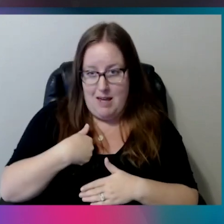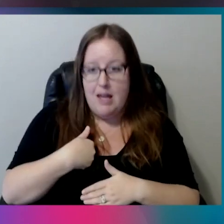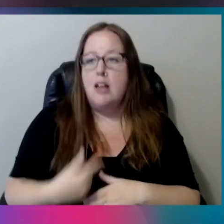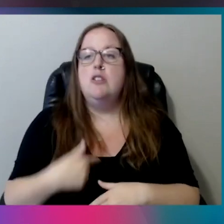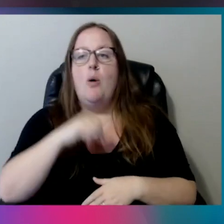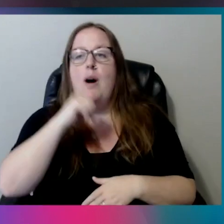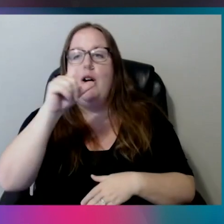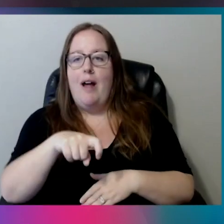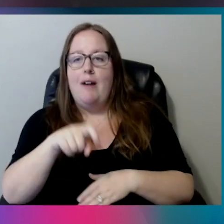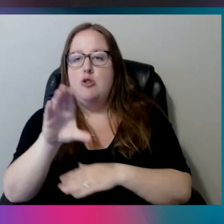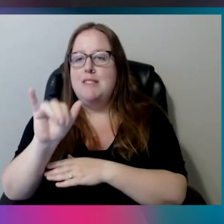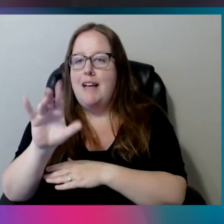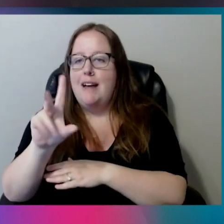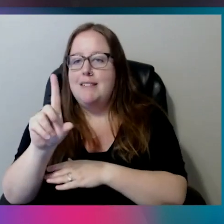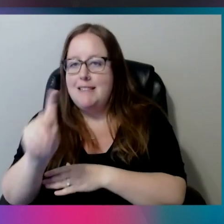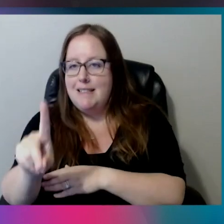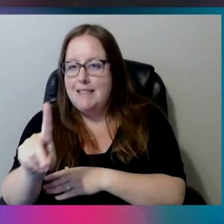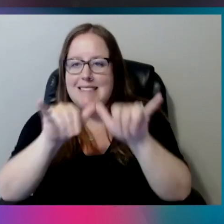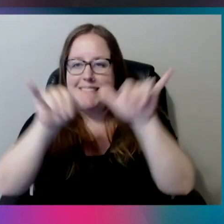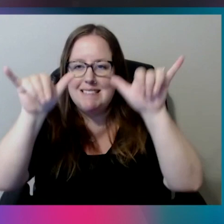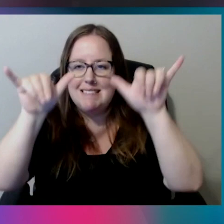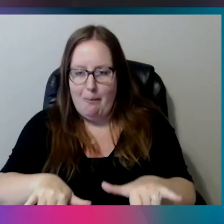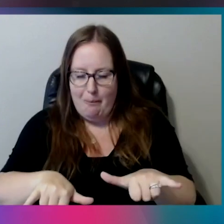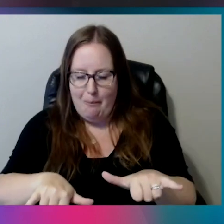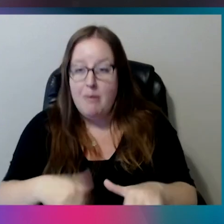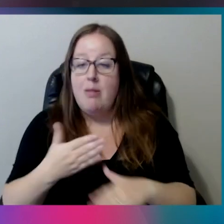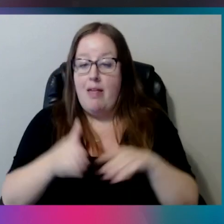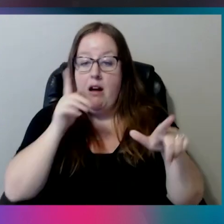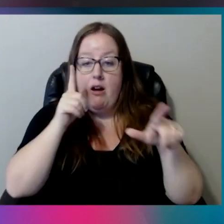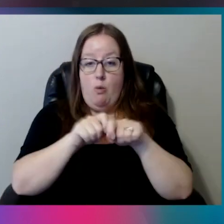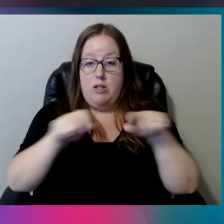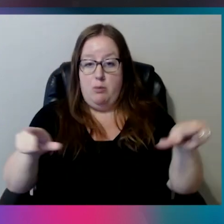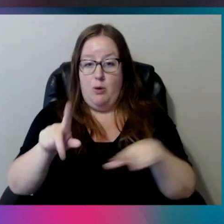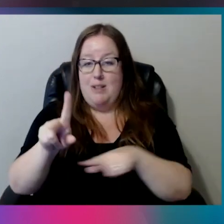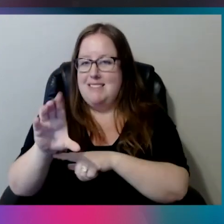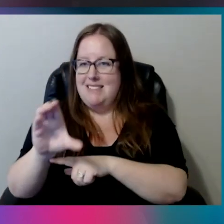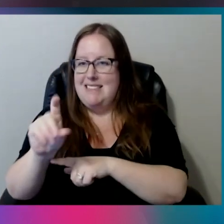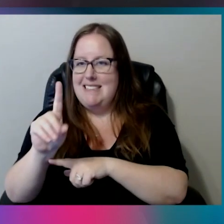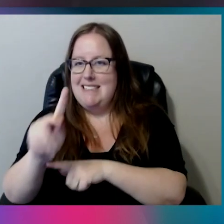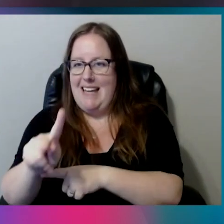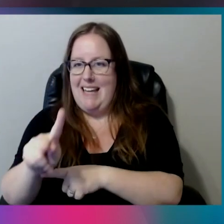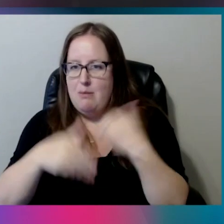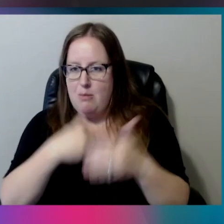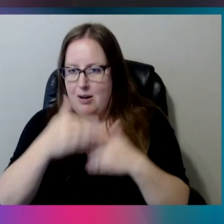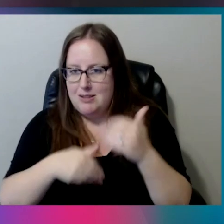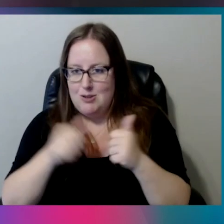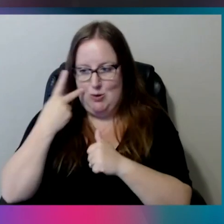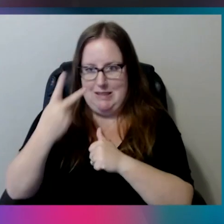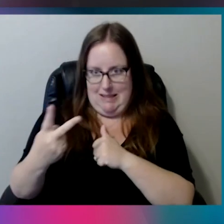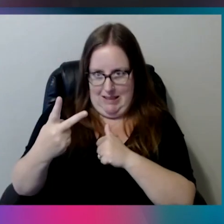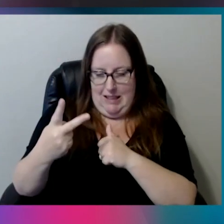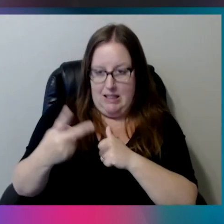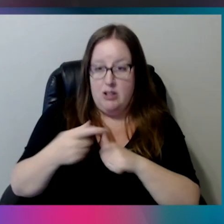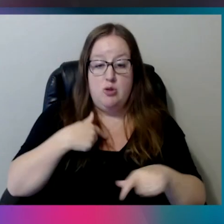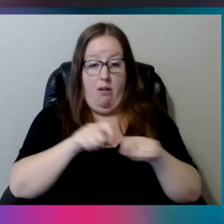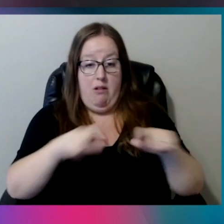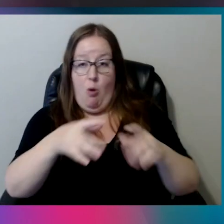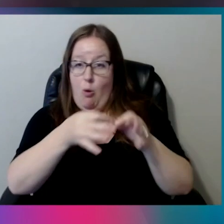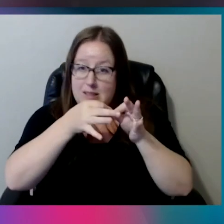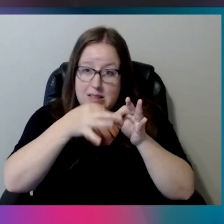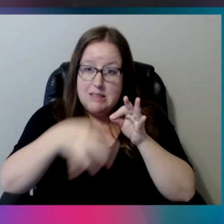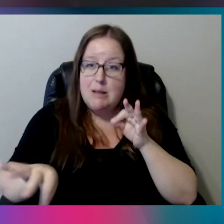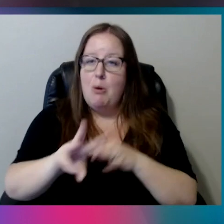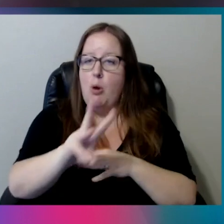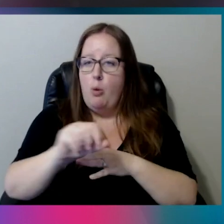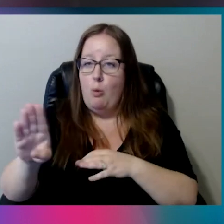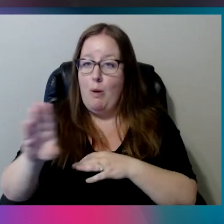system. Okay. And then it's gone and deployed that CDK project, which is all of the output you can see down here. So I deployed a very simple Blazor web application in